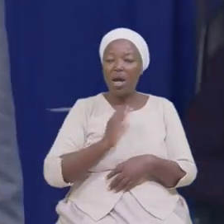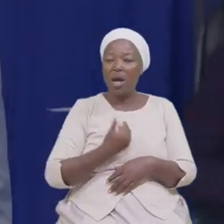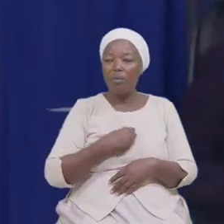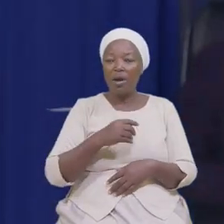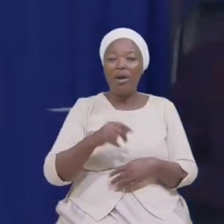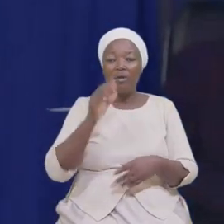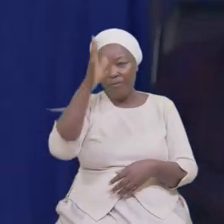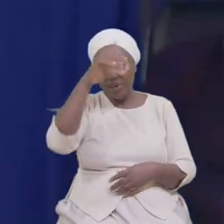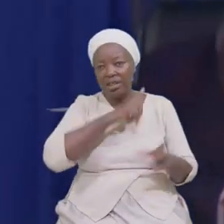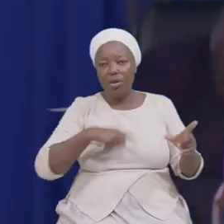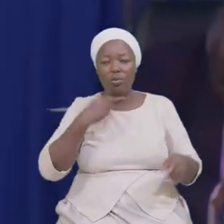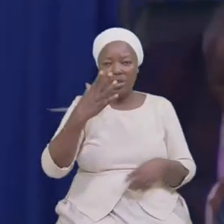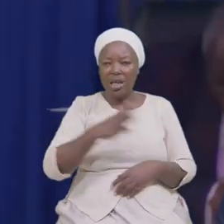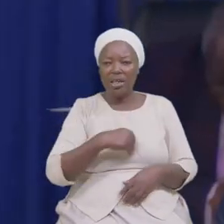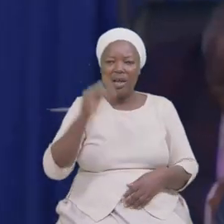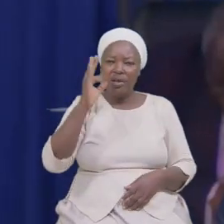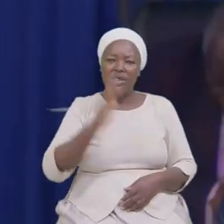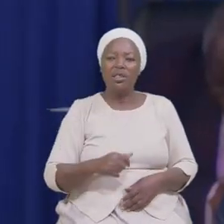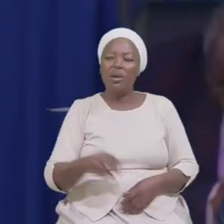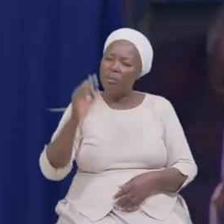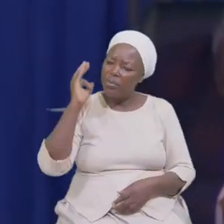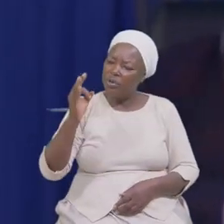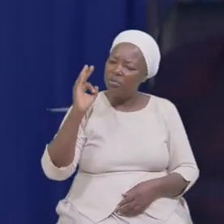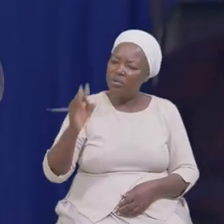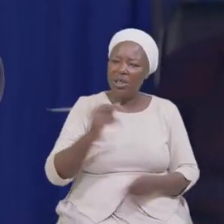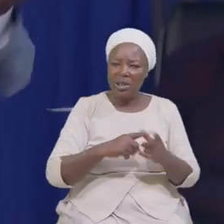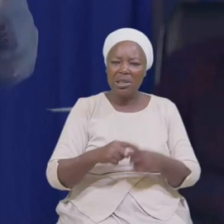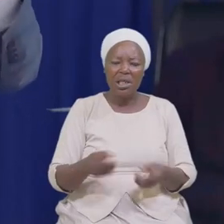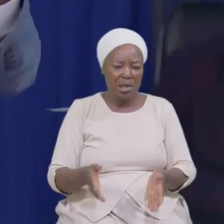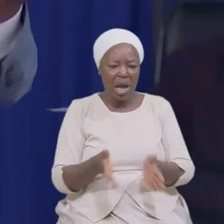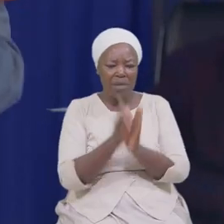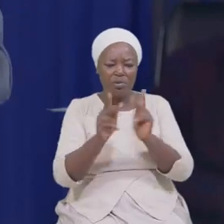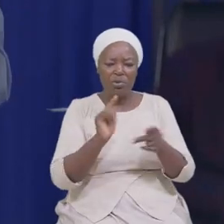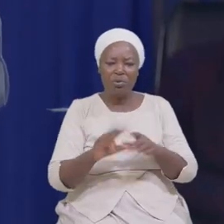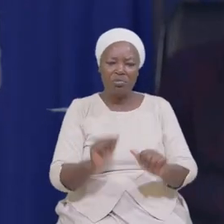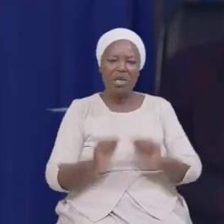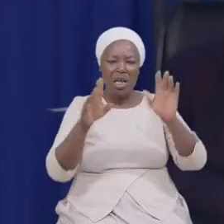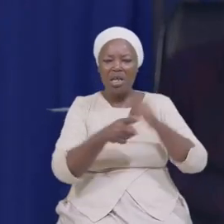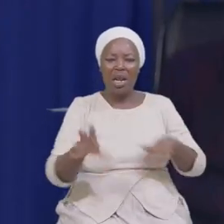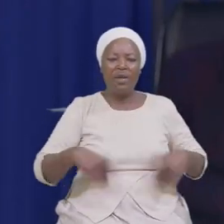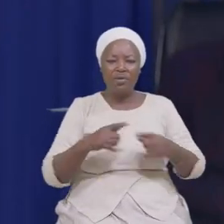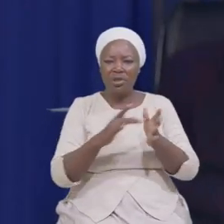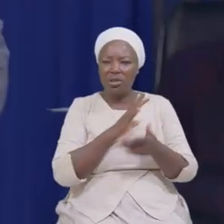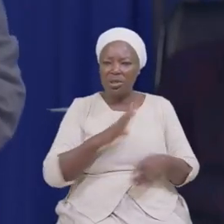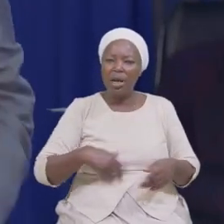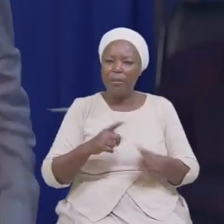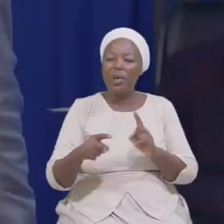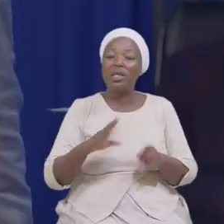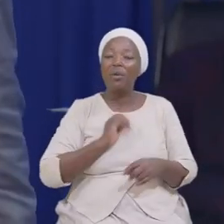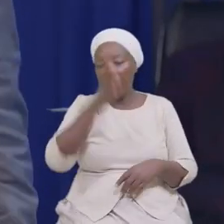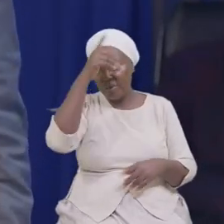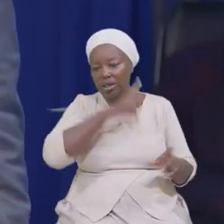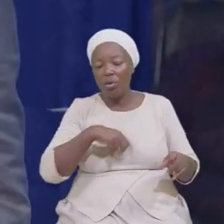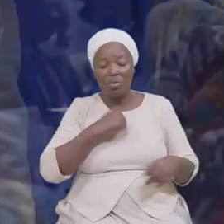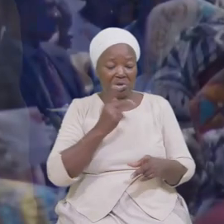evangelist, preached, and he gave the altar call. And I was just there to be part of the meeting, to